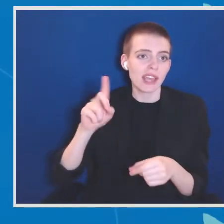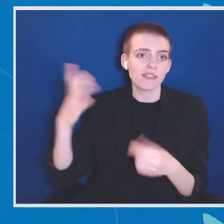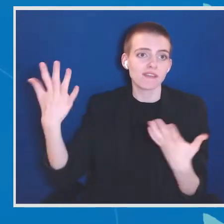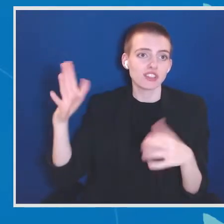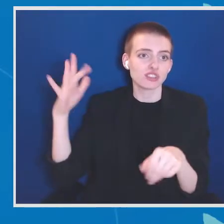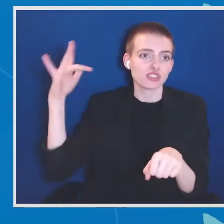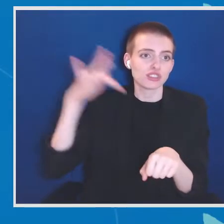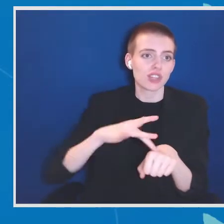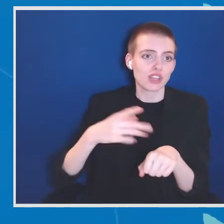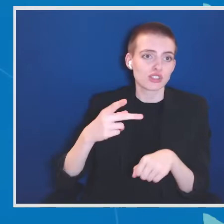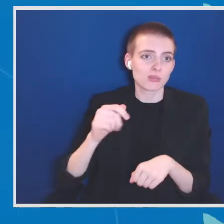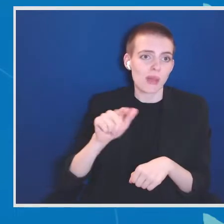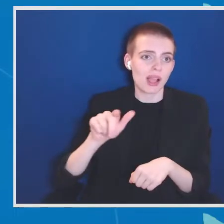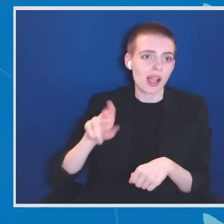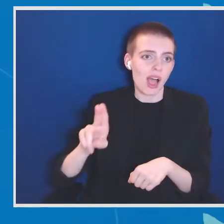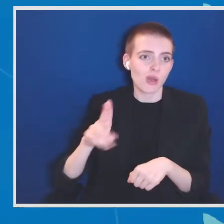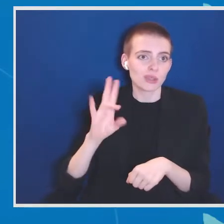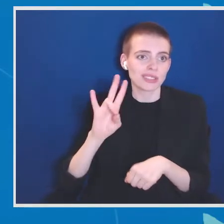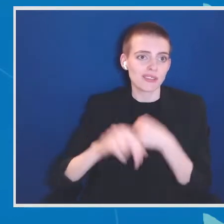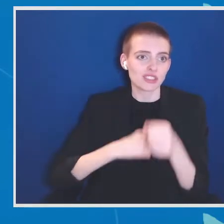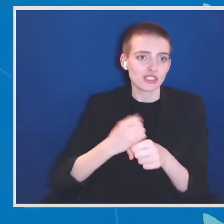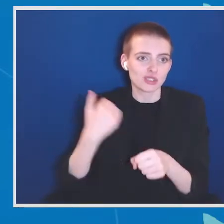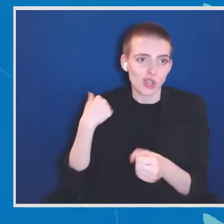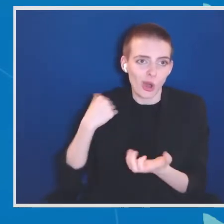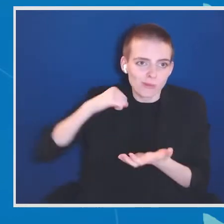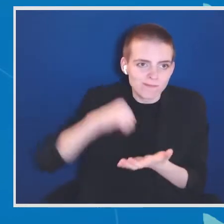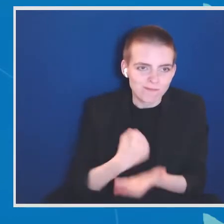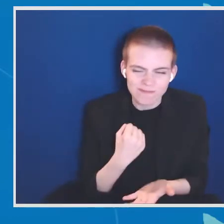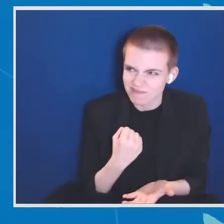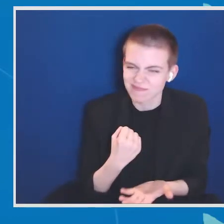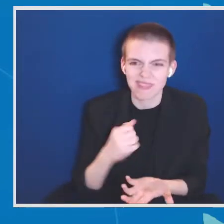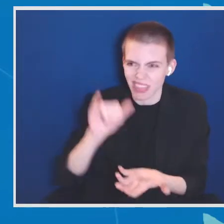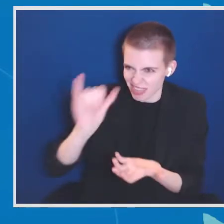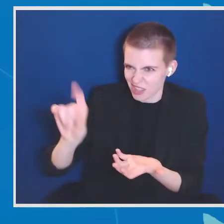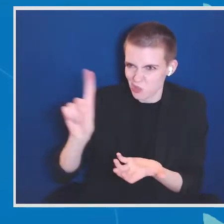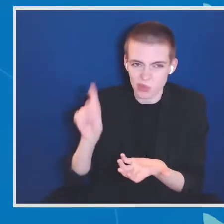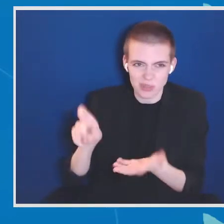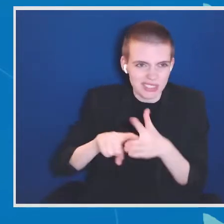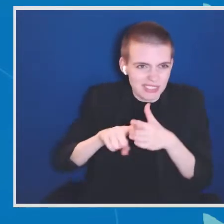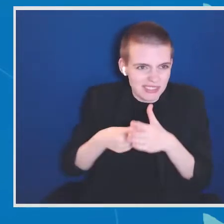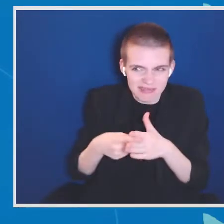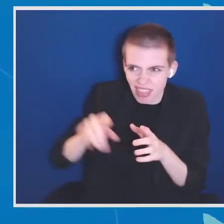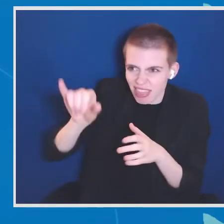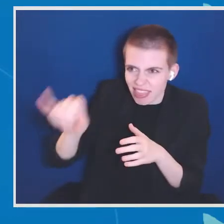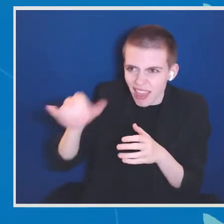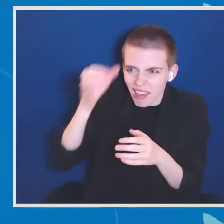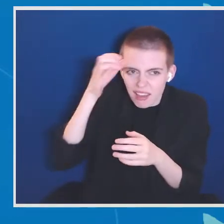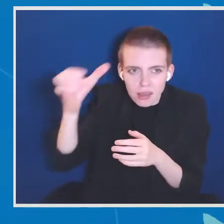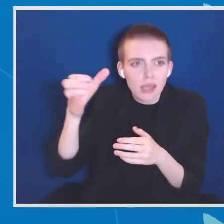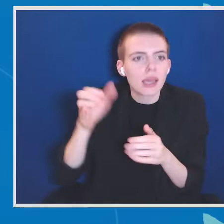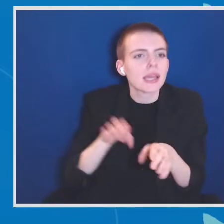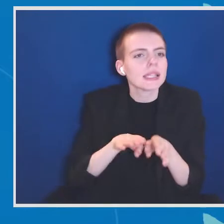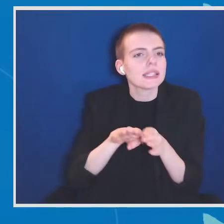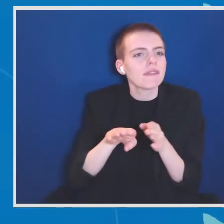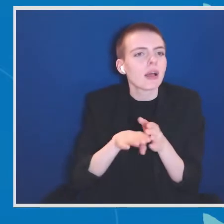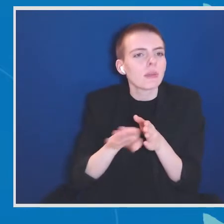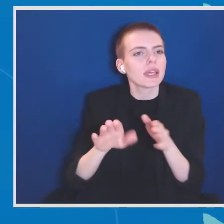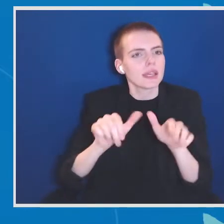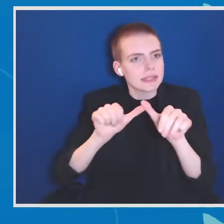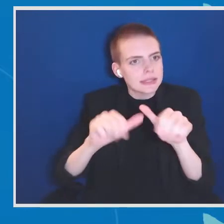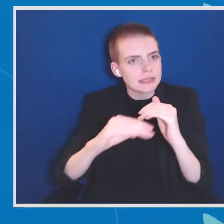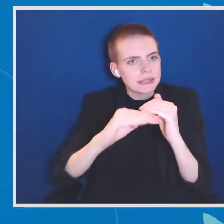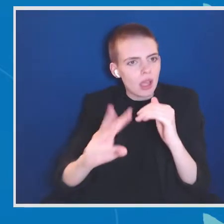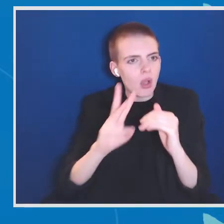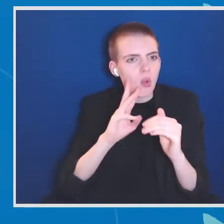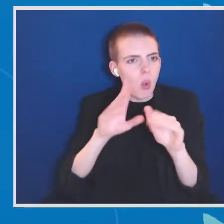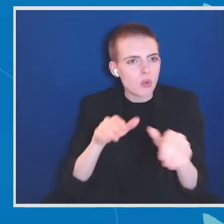because that's really where we need to start. Developing a sustainable ocean plan is really the key. I think one of the